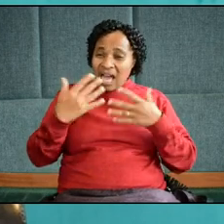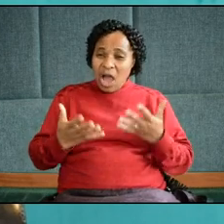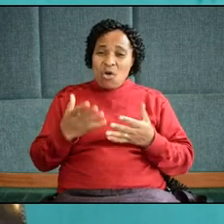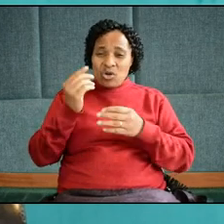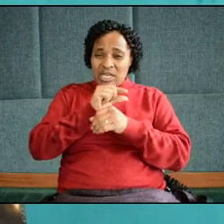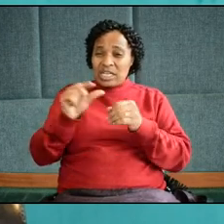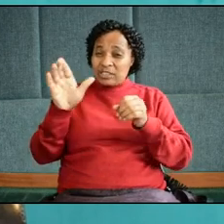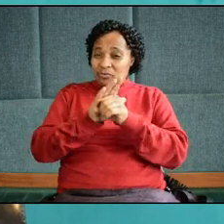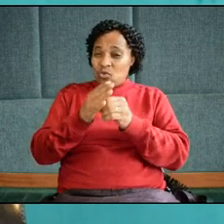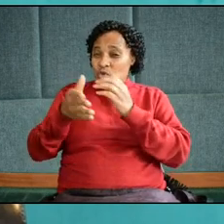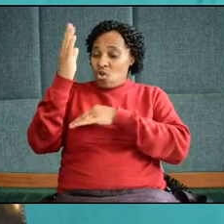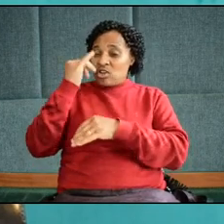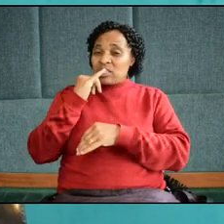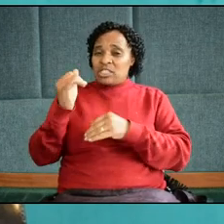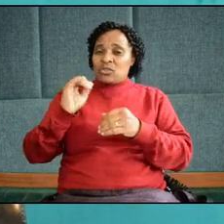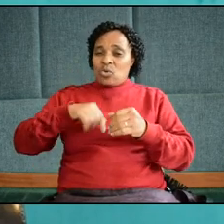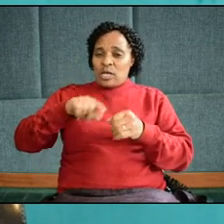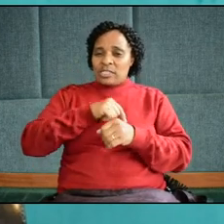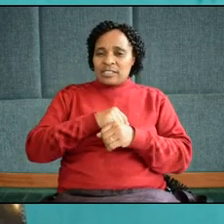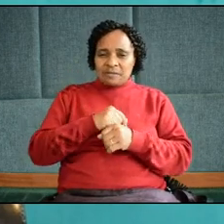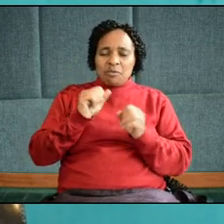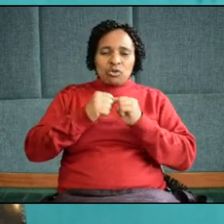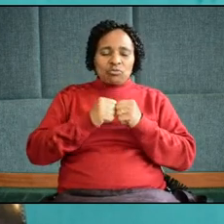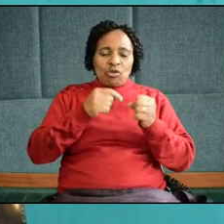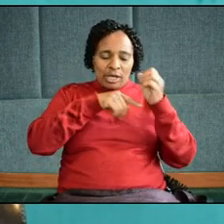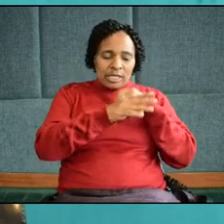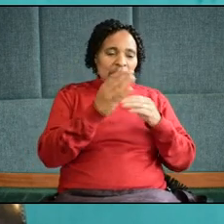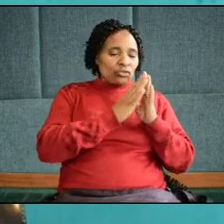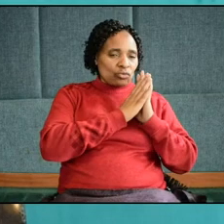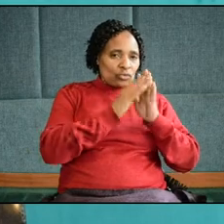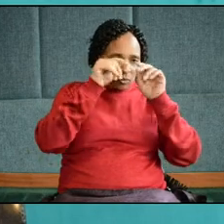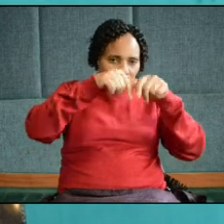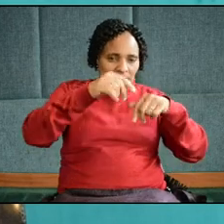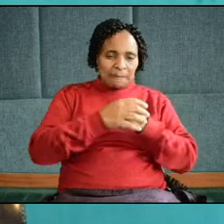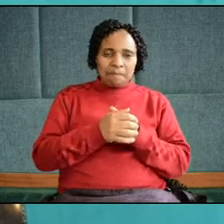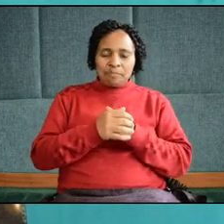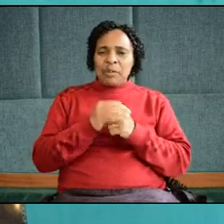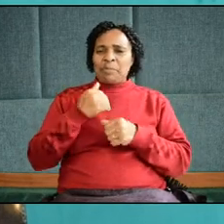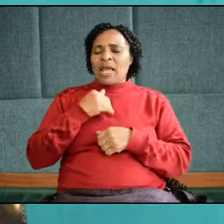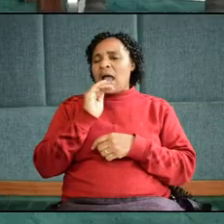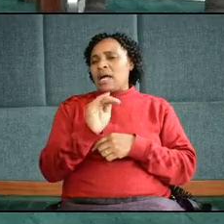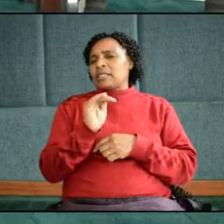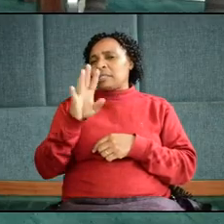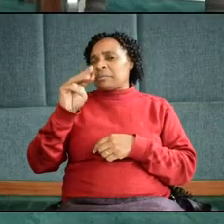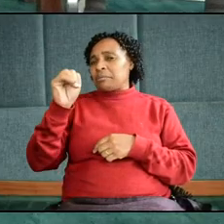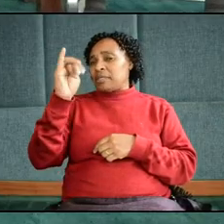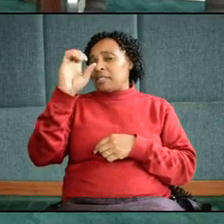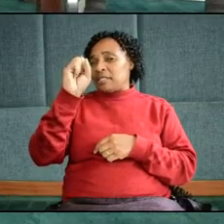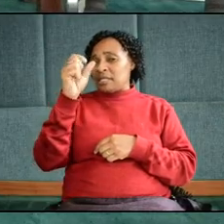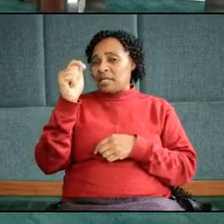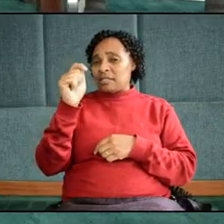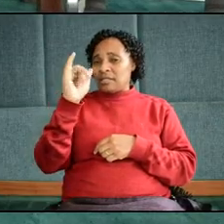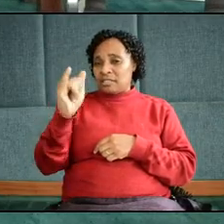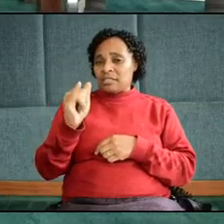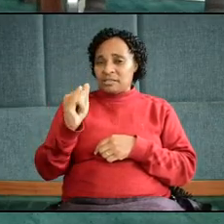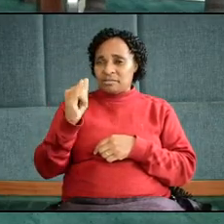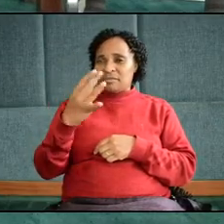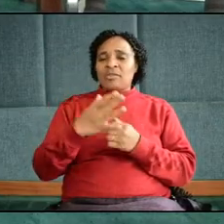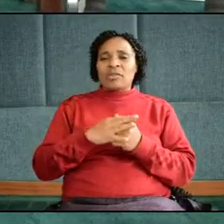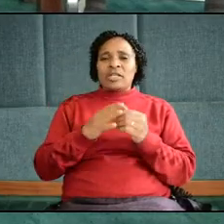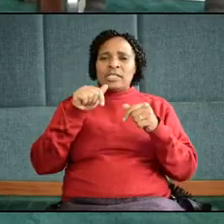us. Now let's dive into a story today. And I'll ask Misati to take us through that. So